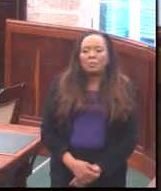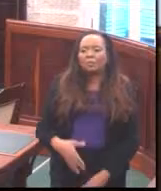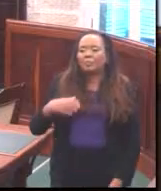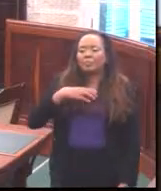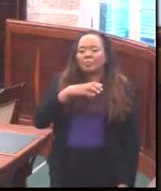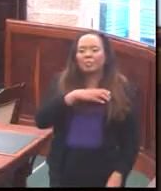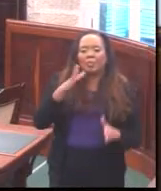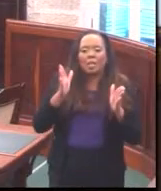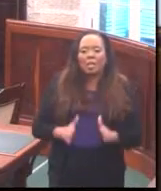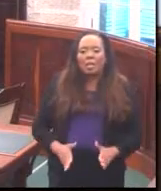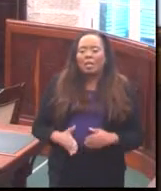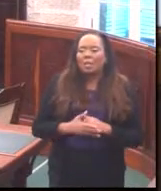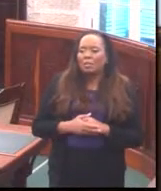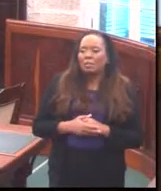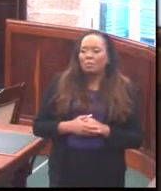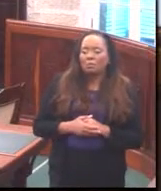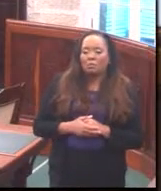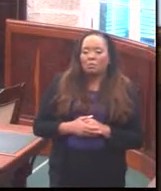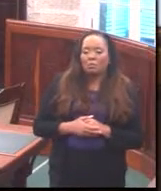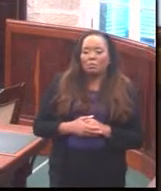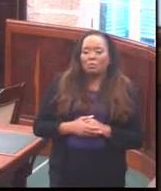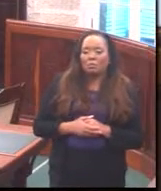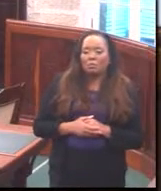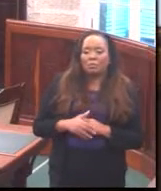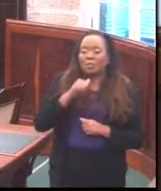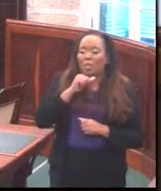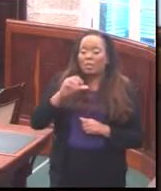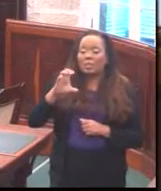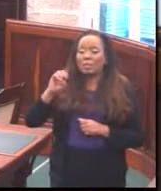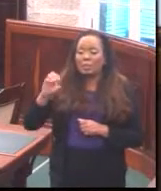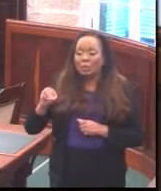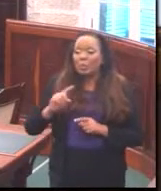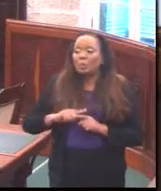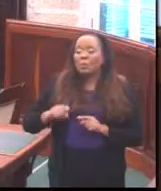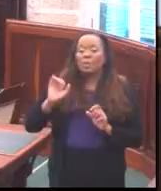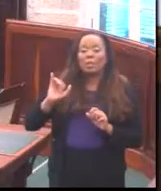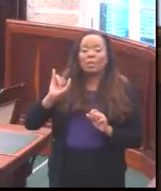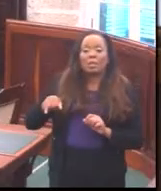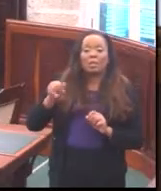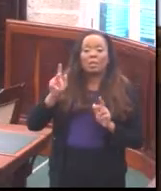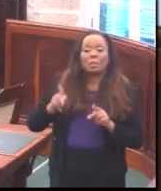than the chairman or chief executive officer may at any time resign